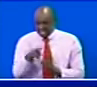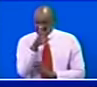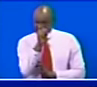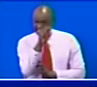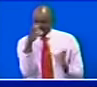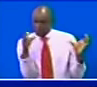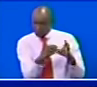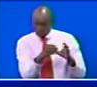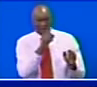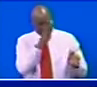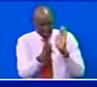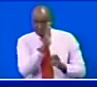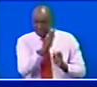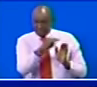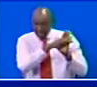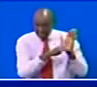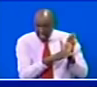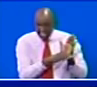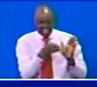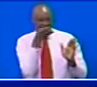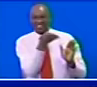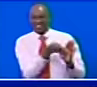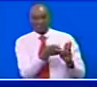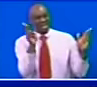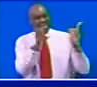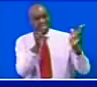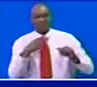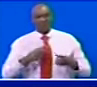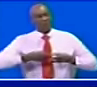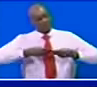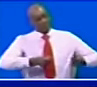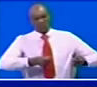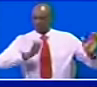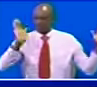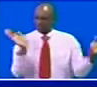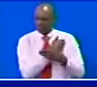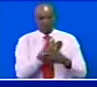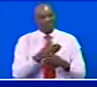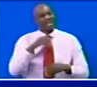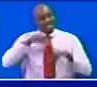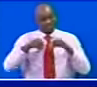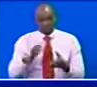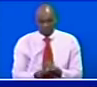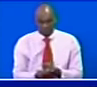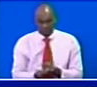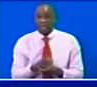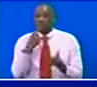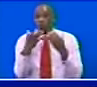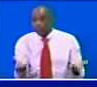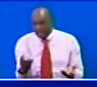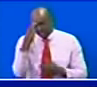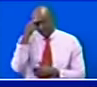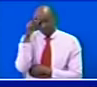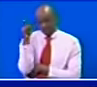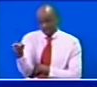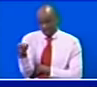lineup announced by NASA, saying they should brace themselves for defeat in the August general election. Speaking in Narok County